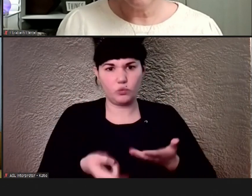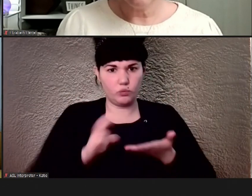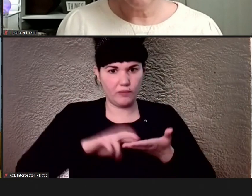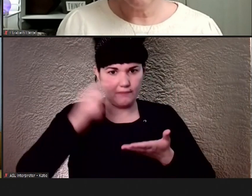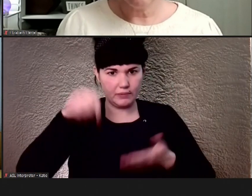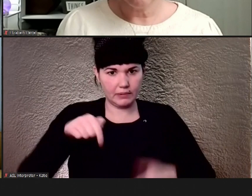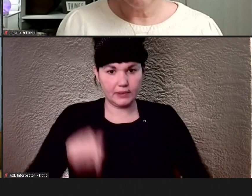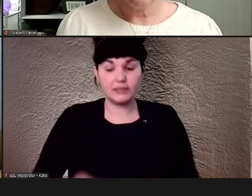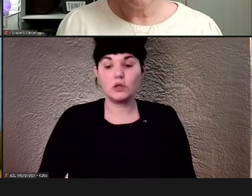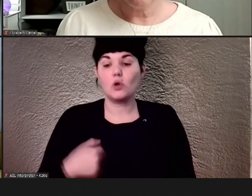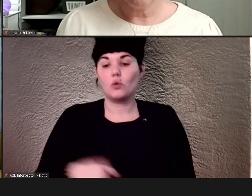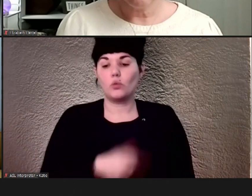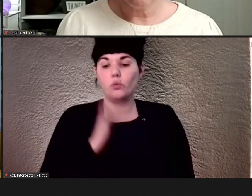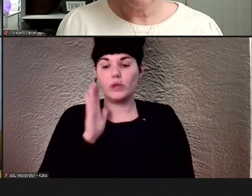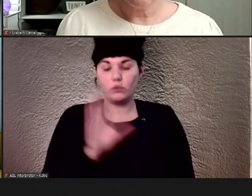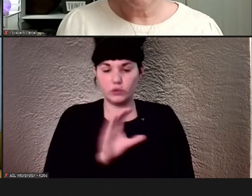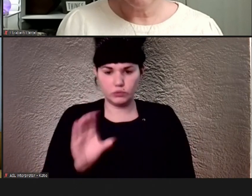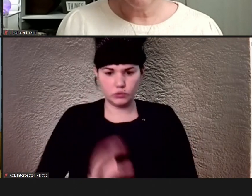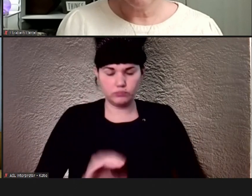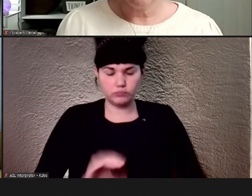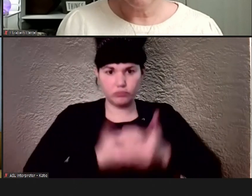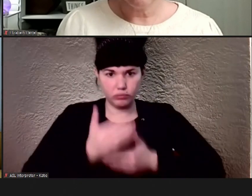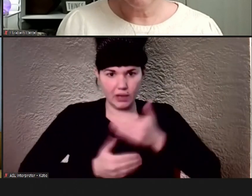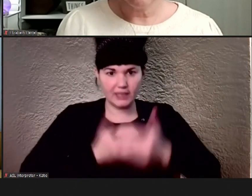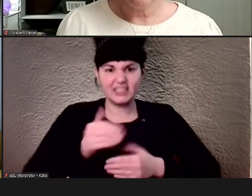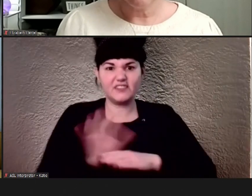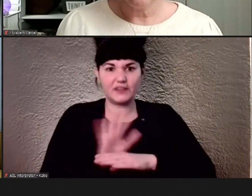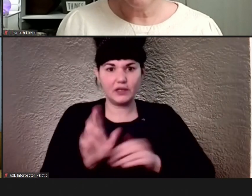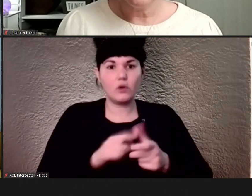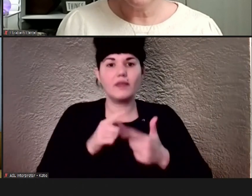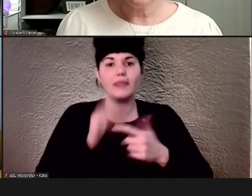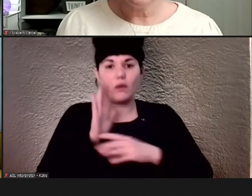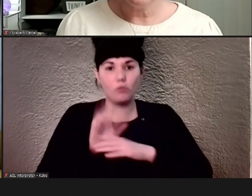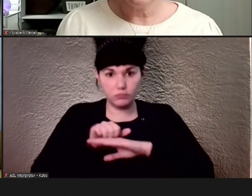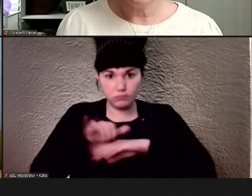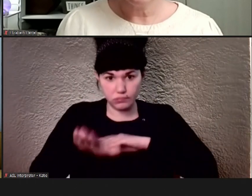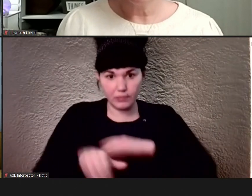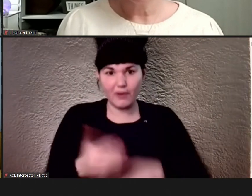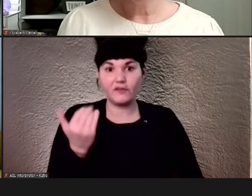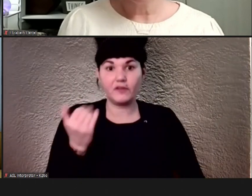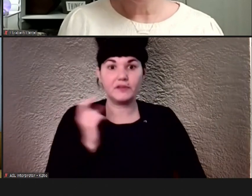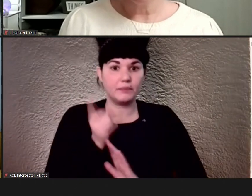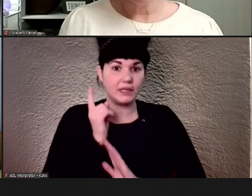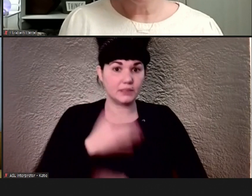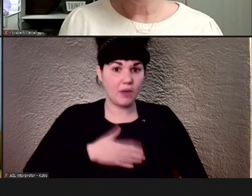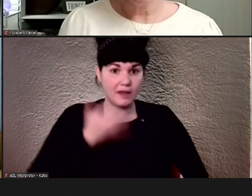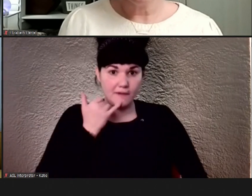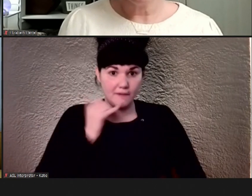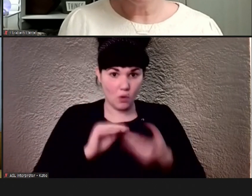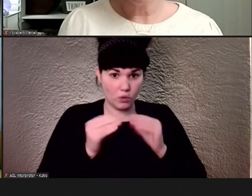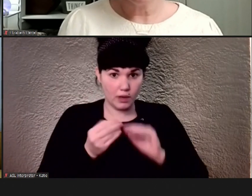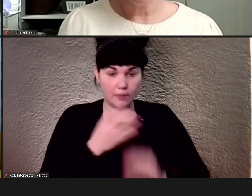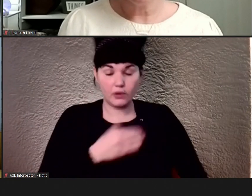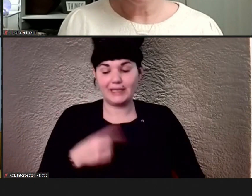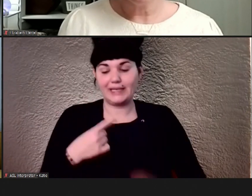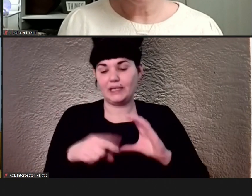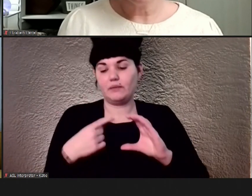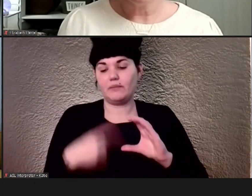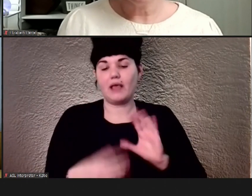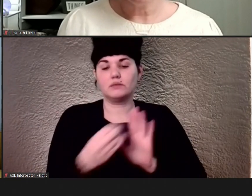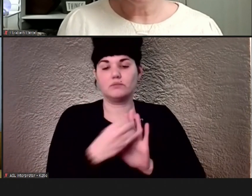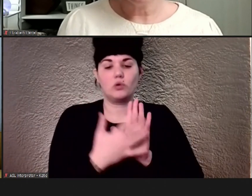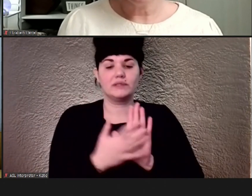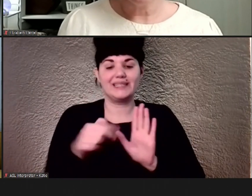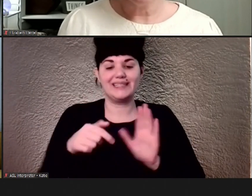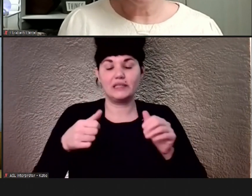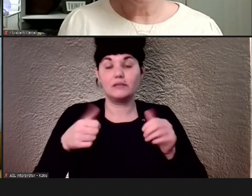and it should be to you in your inbox in about 15 minutes. Again, I've placed my phone number and email in the chat further up, so